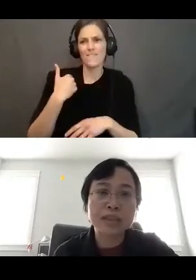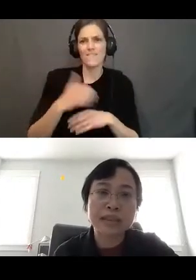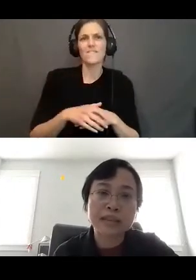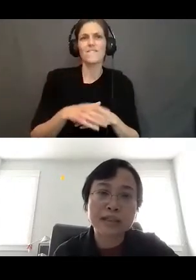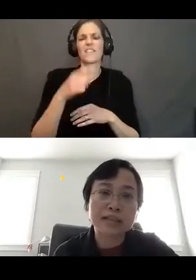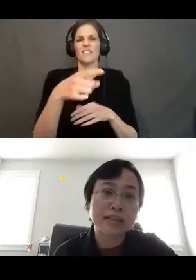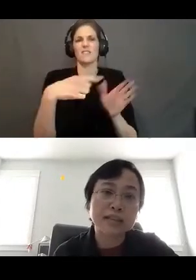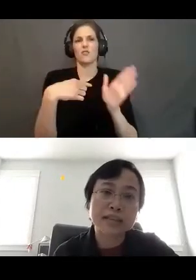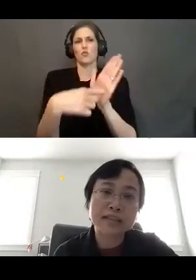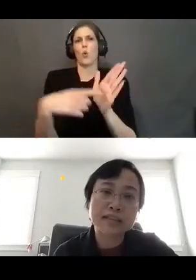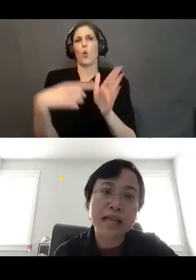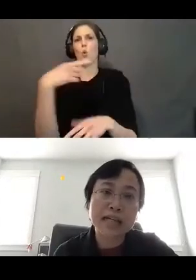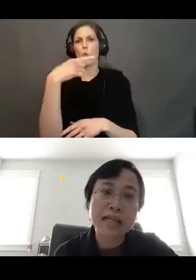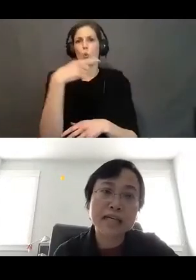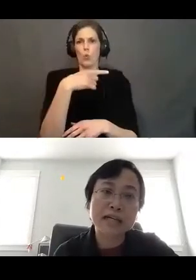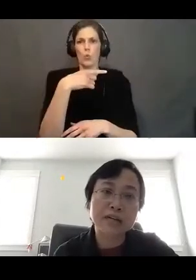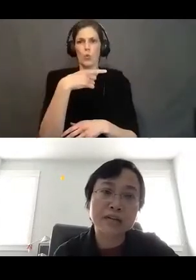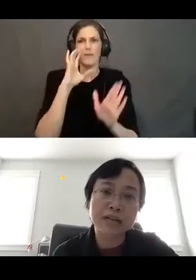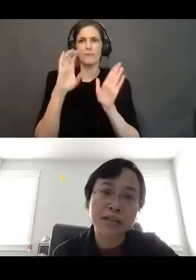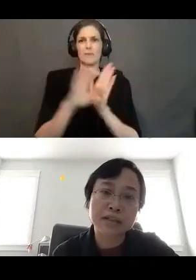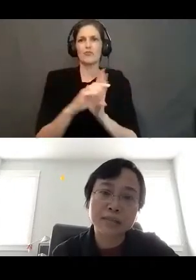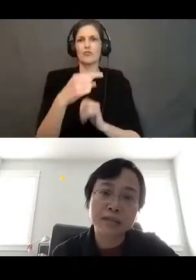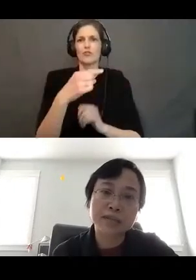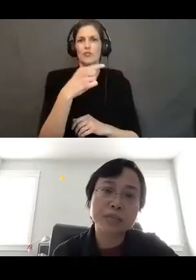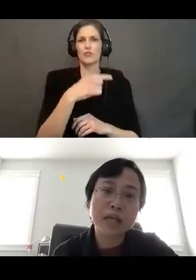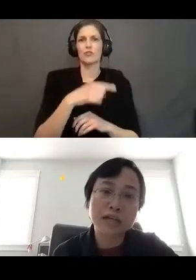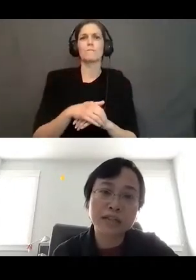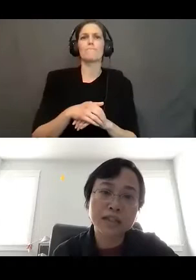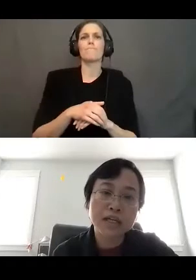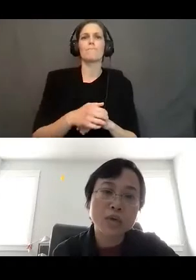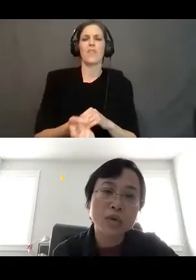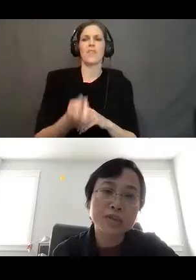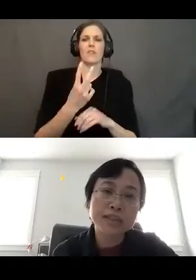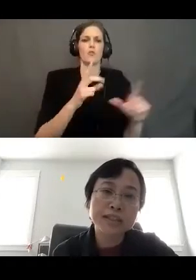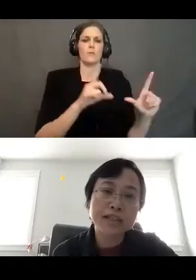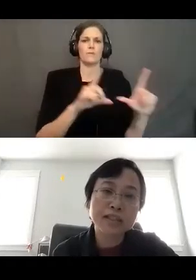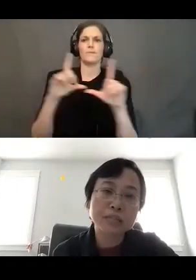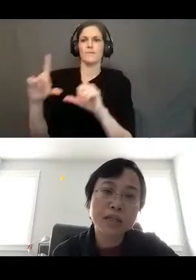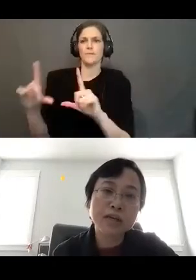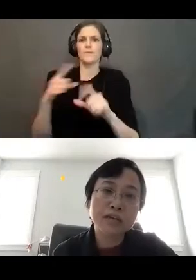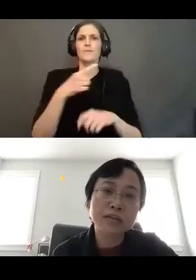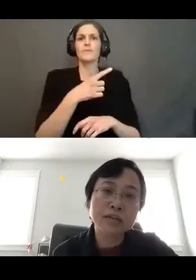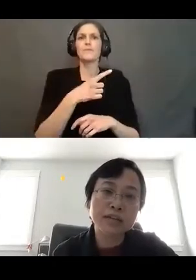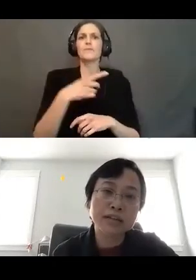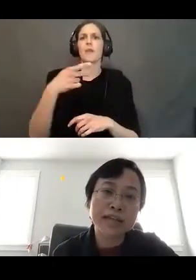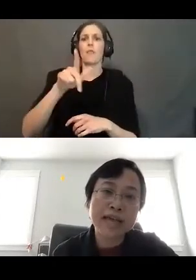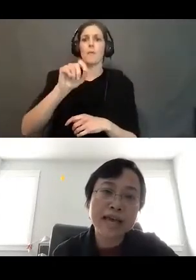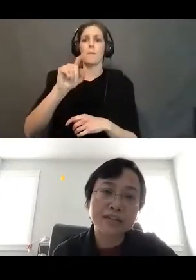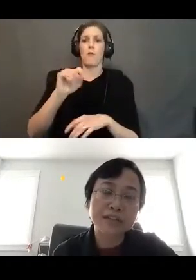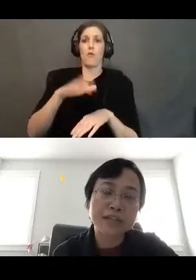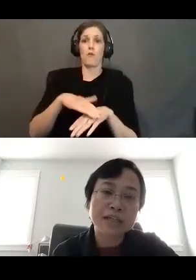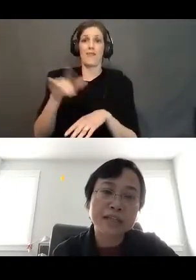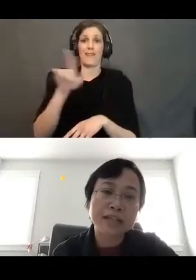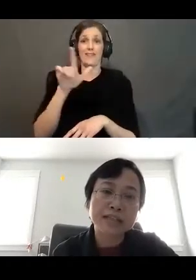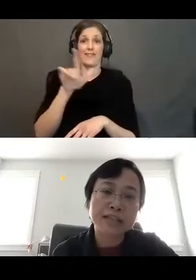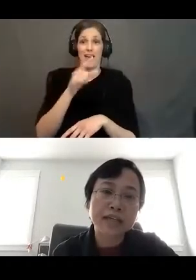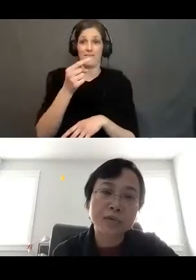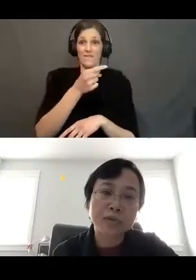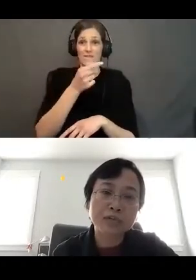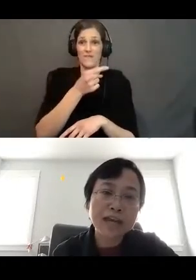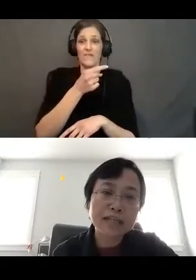illustrated in the slide on the two plots, where you see that this plot on the left